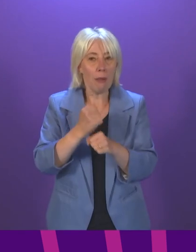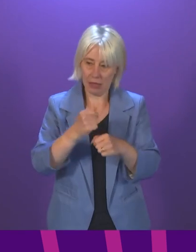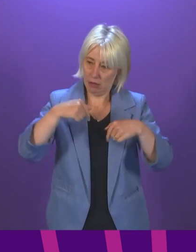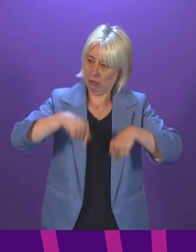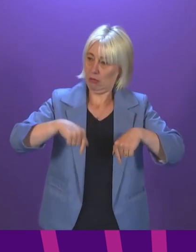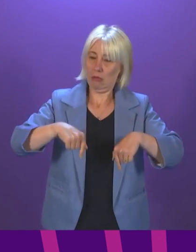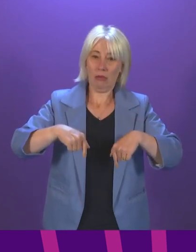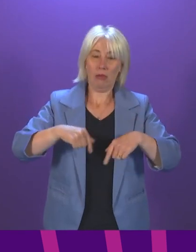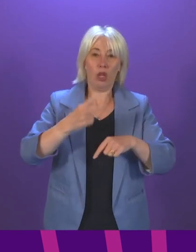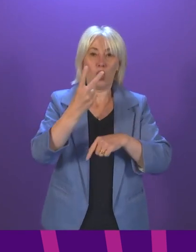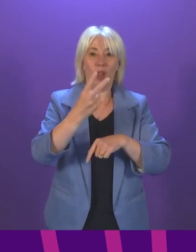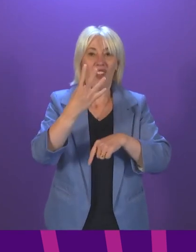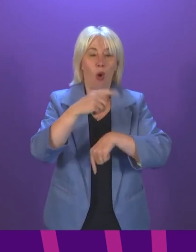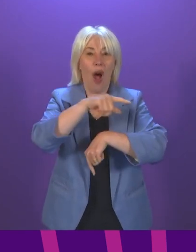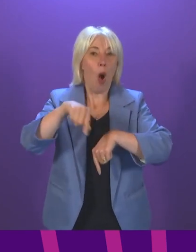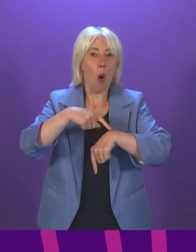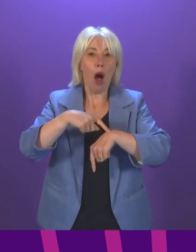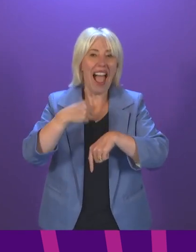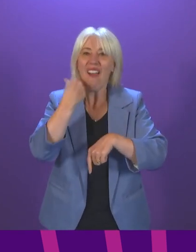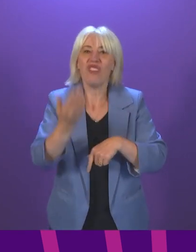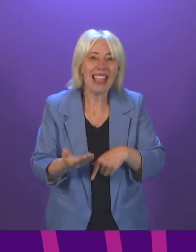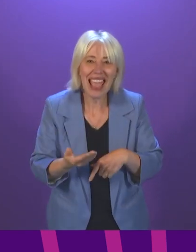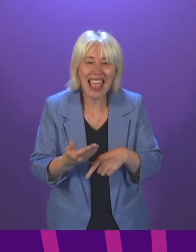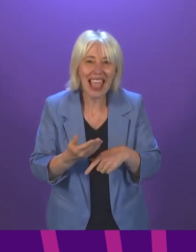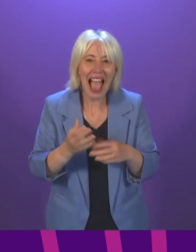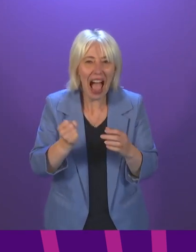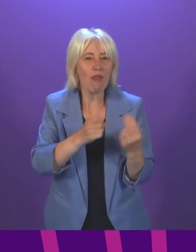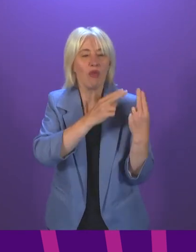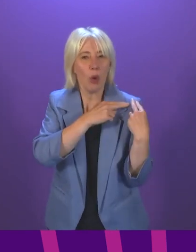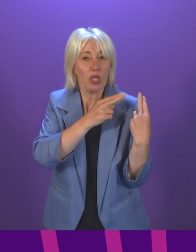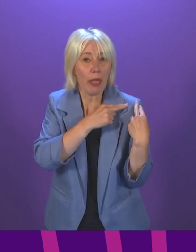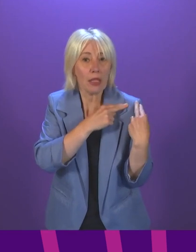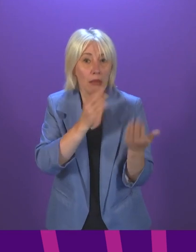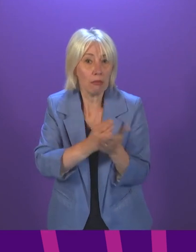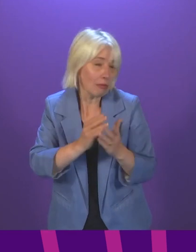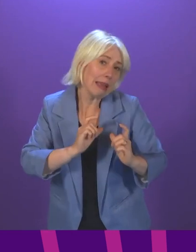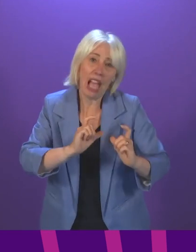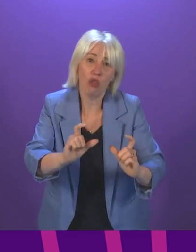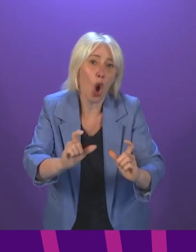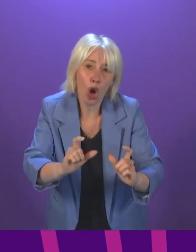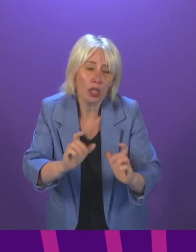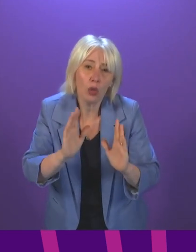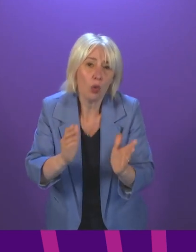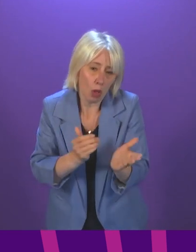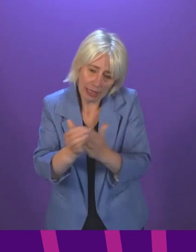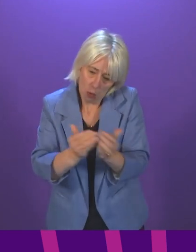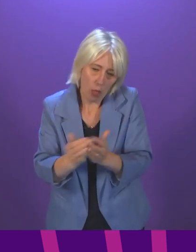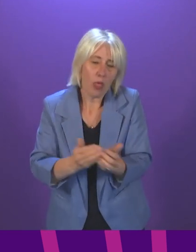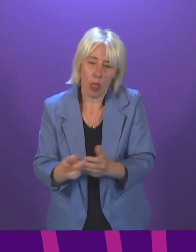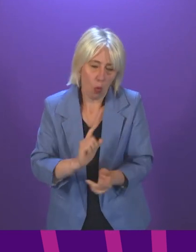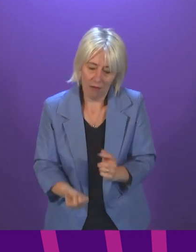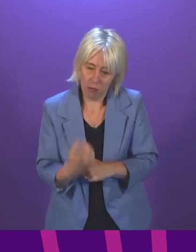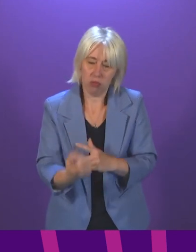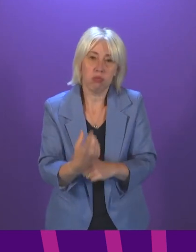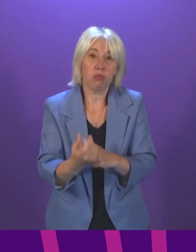a 24-hour-a-day responsibility, and we will continue to deal with these things in